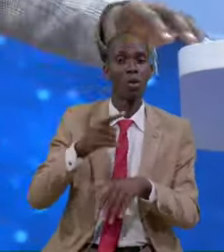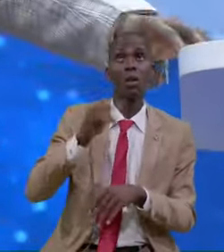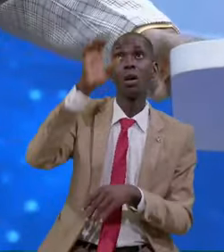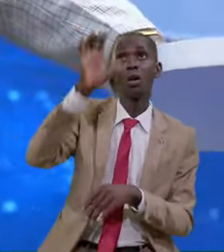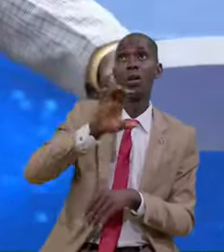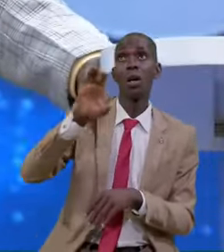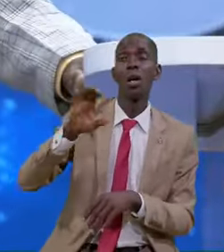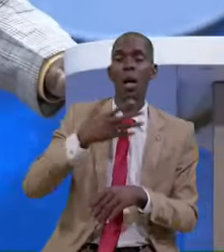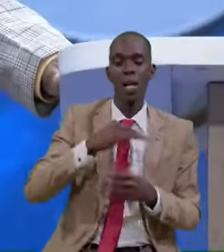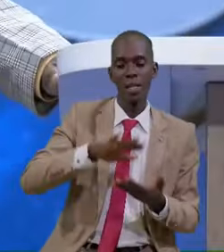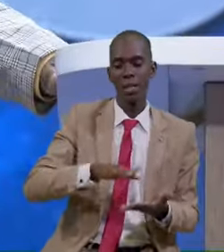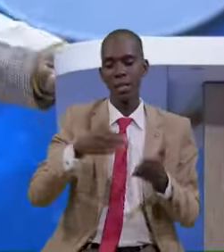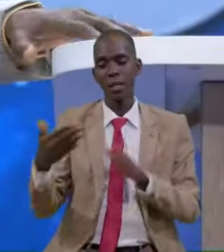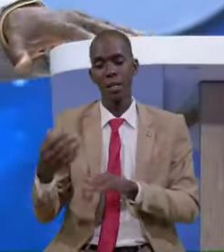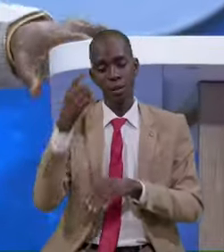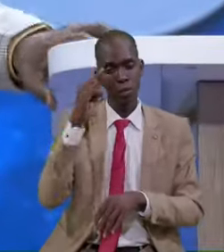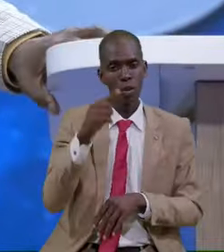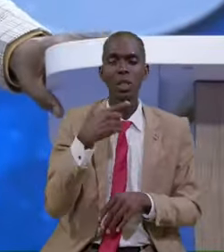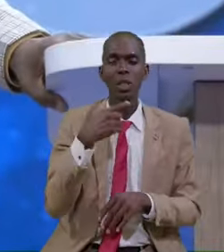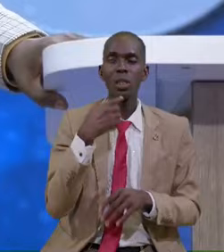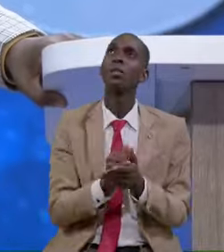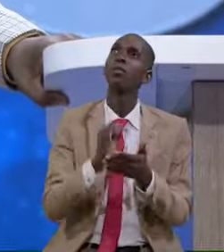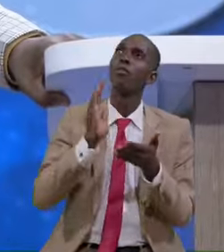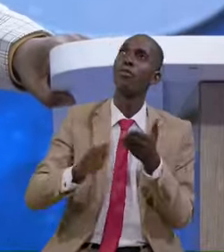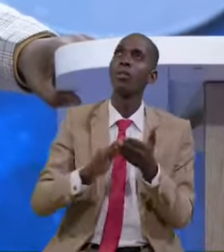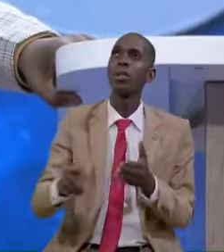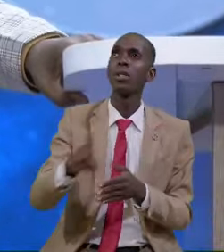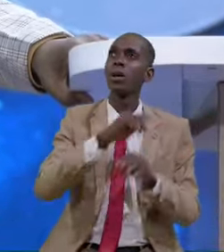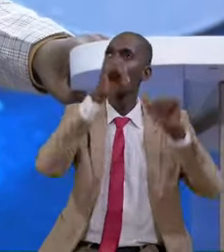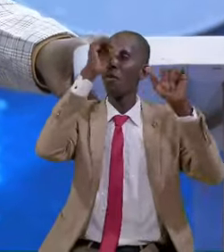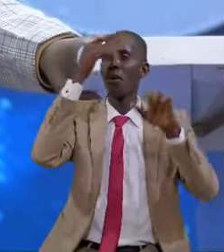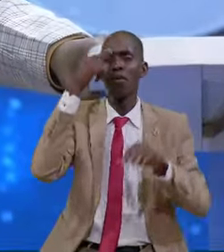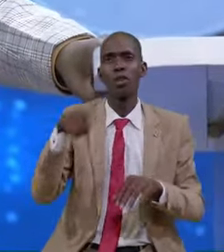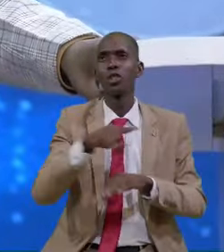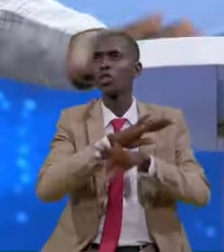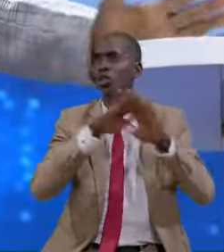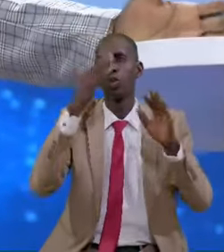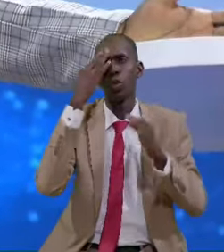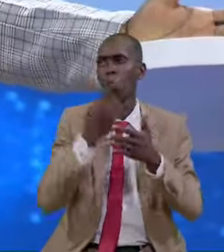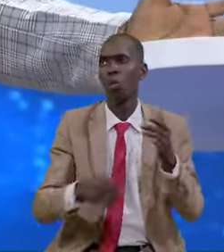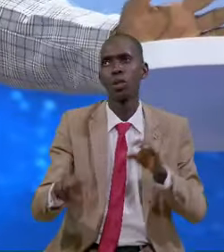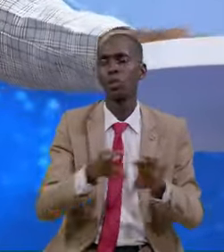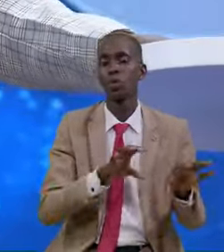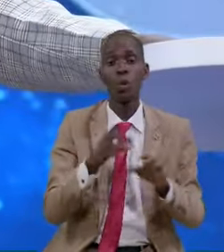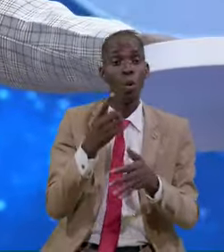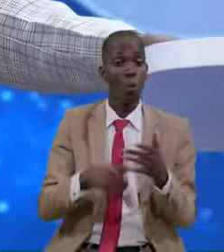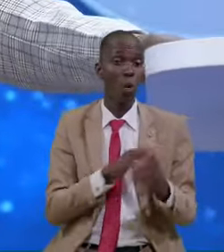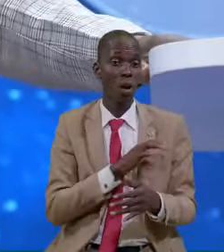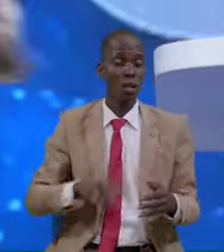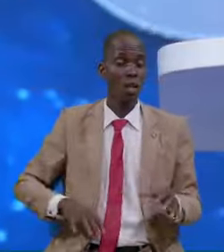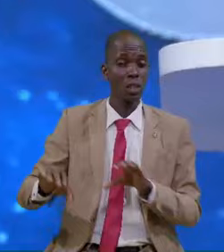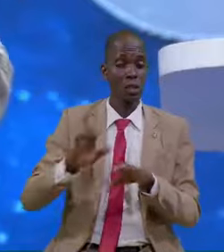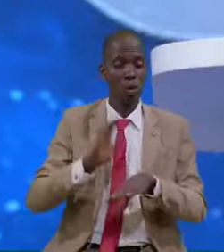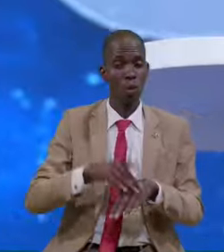you, and he said, forgive them, Father, for they know not what they do. What he did on the cross, that is the